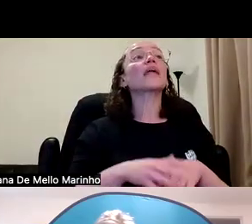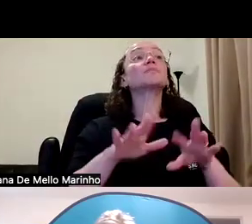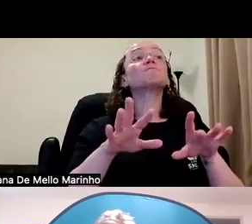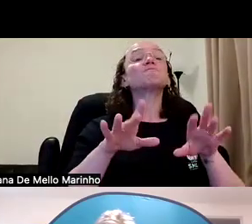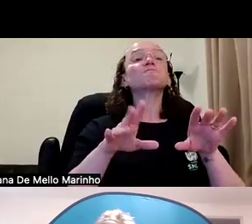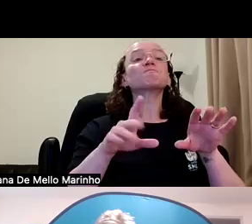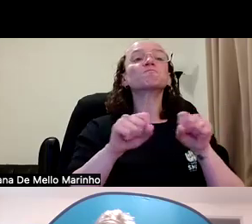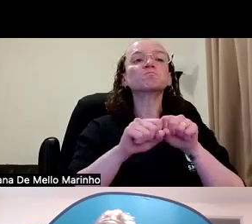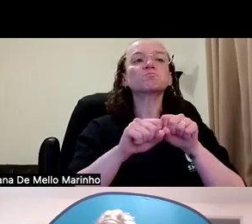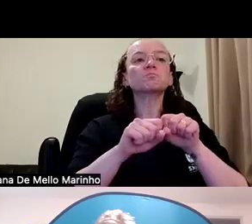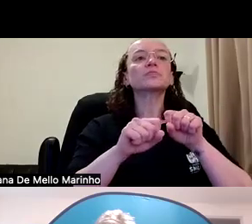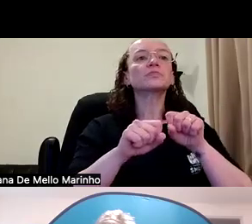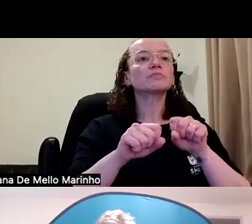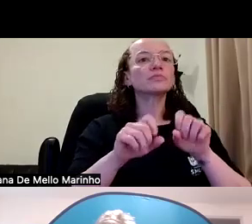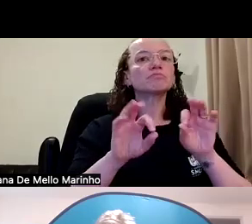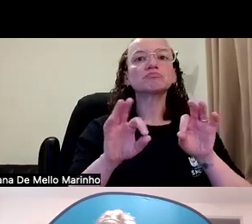that.